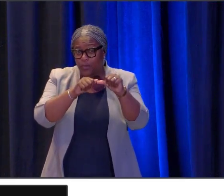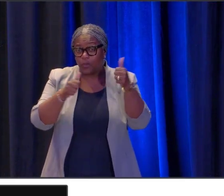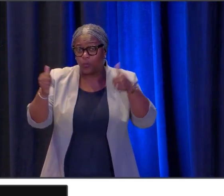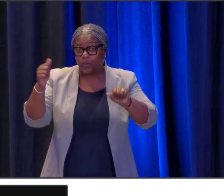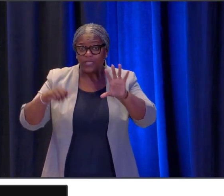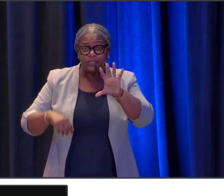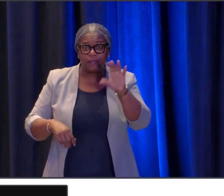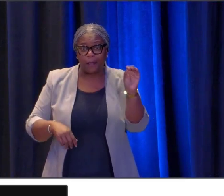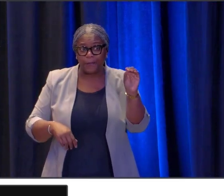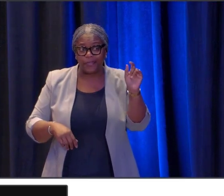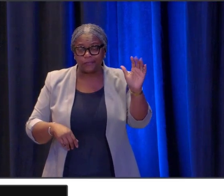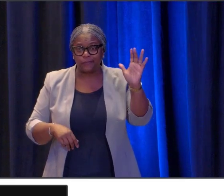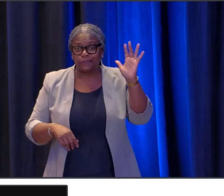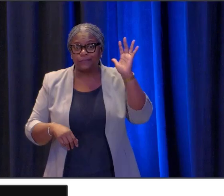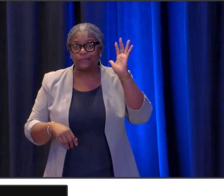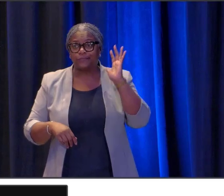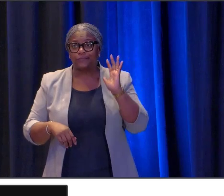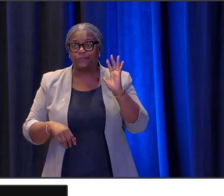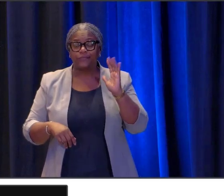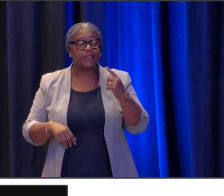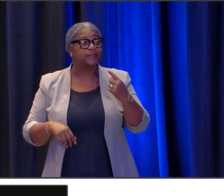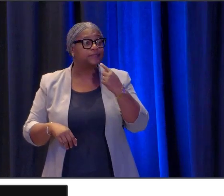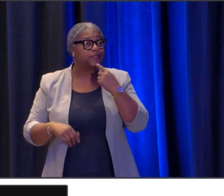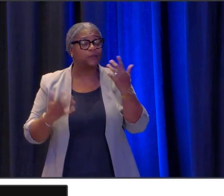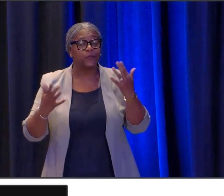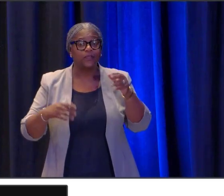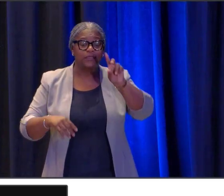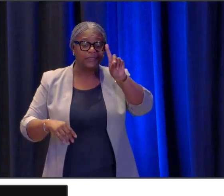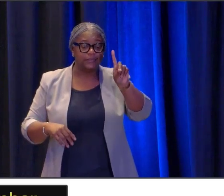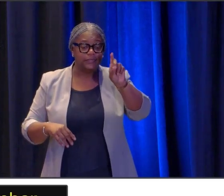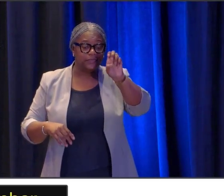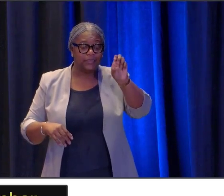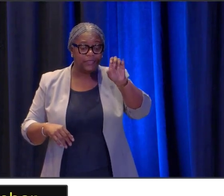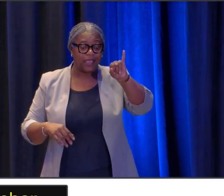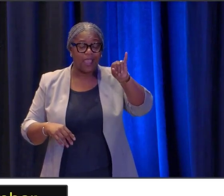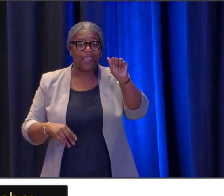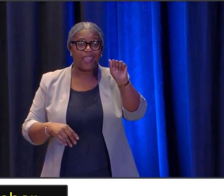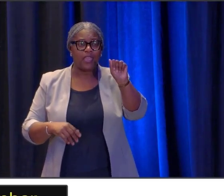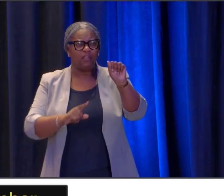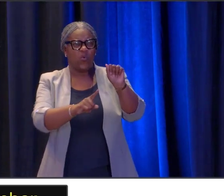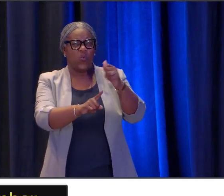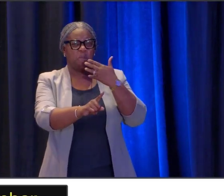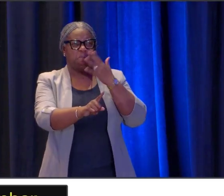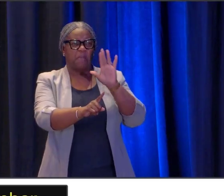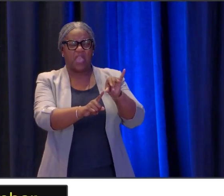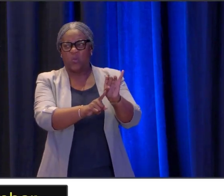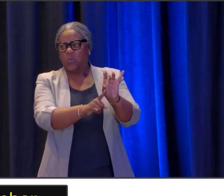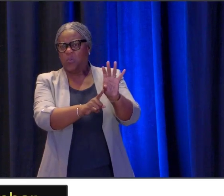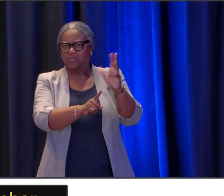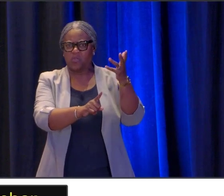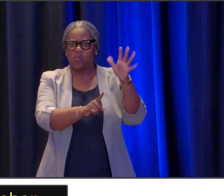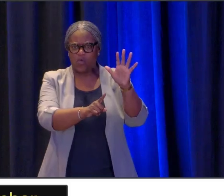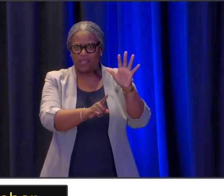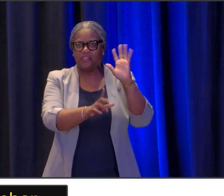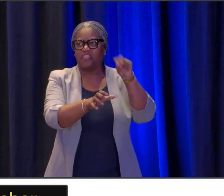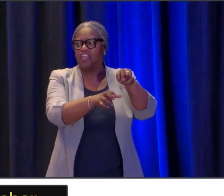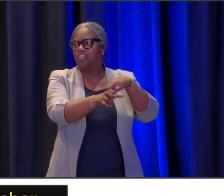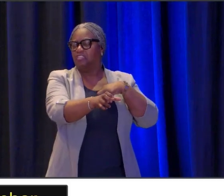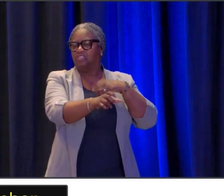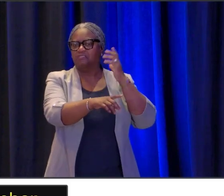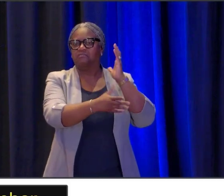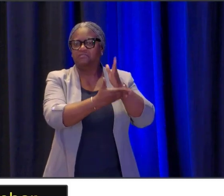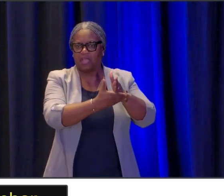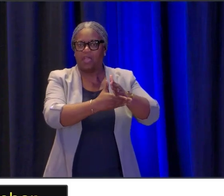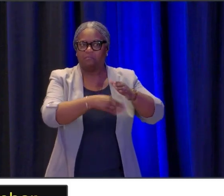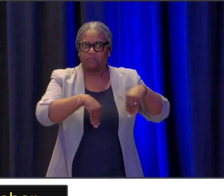companies that said DEIA was a bad thing, and they got out of it.